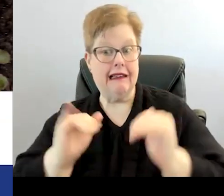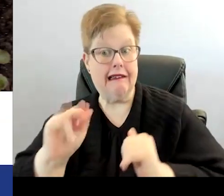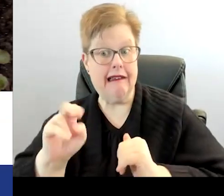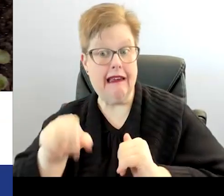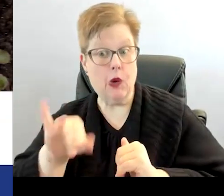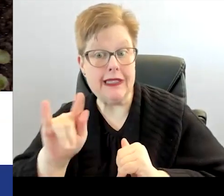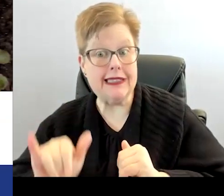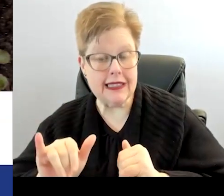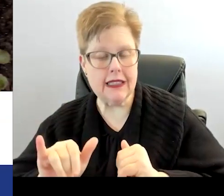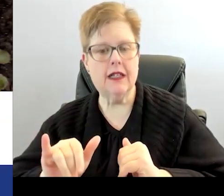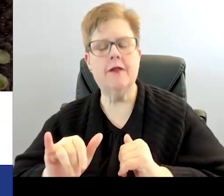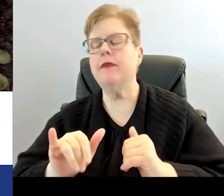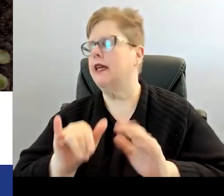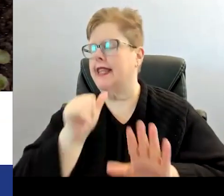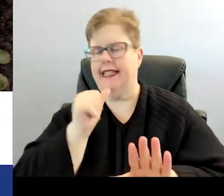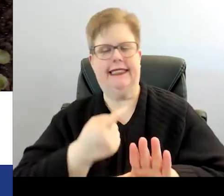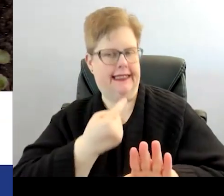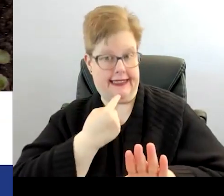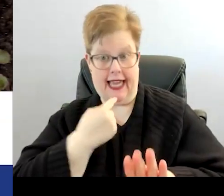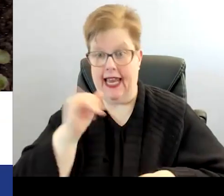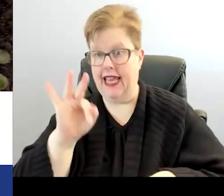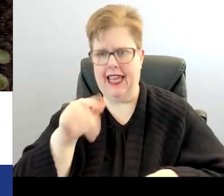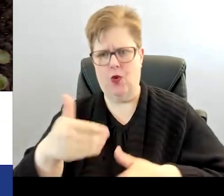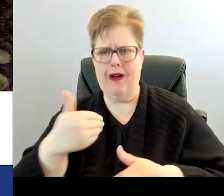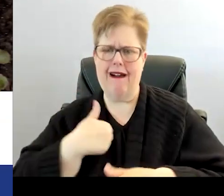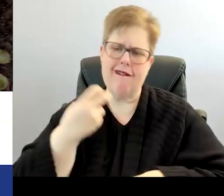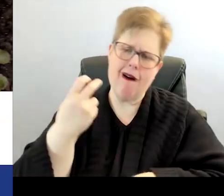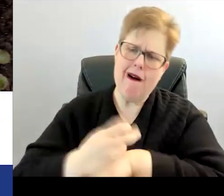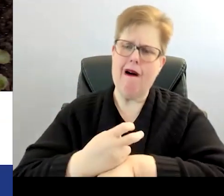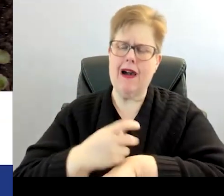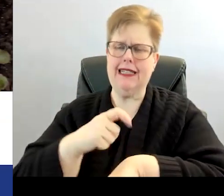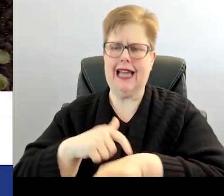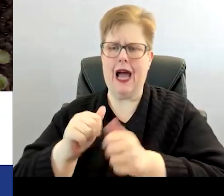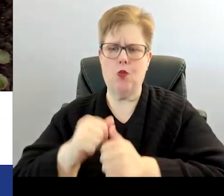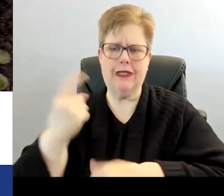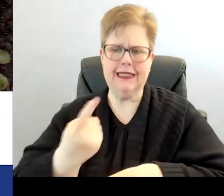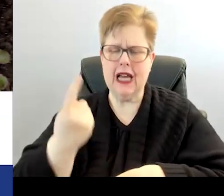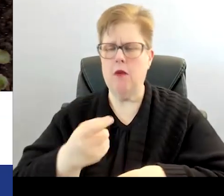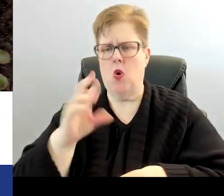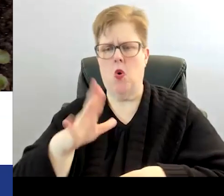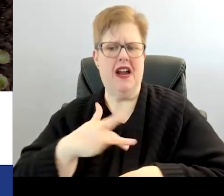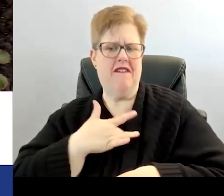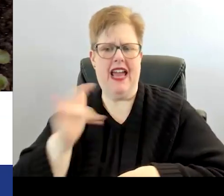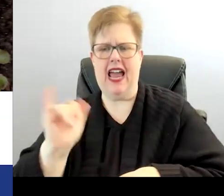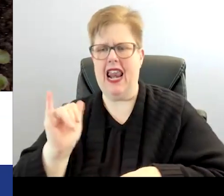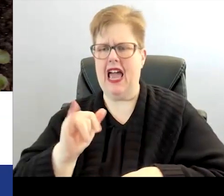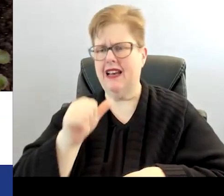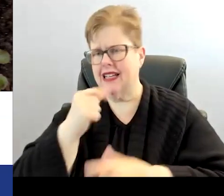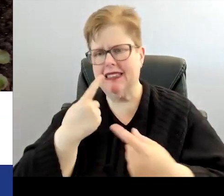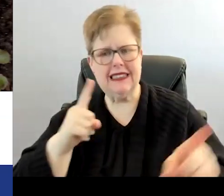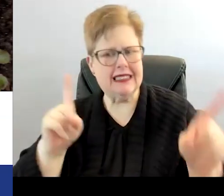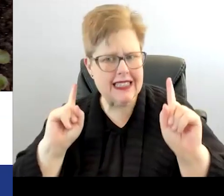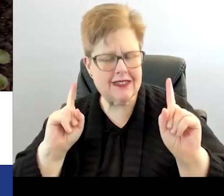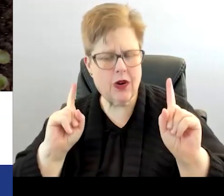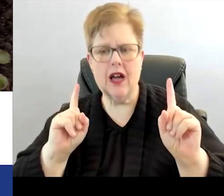Importantly, this is not saying that if you had a hard time with something or feel like you were not